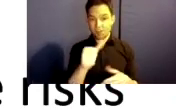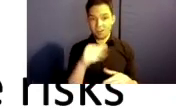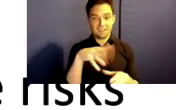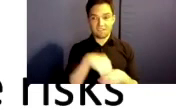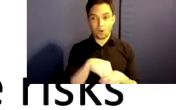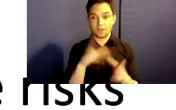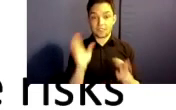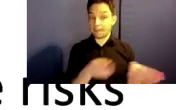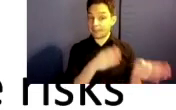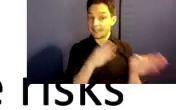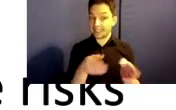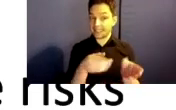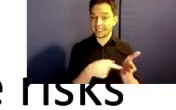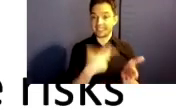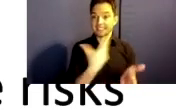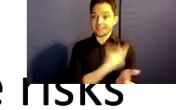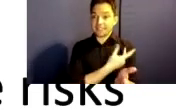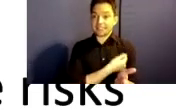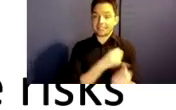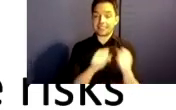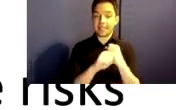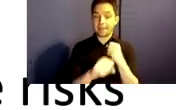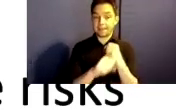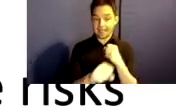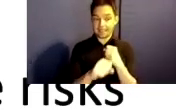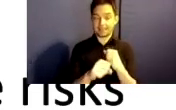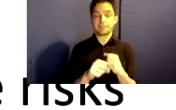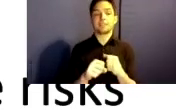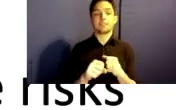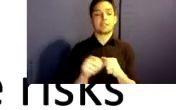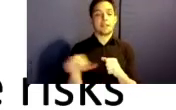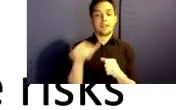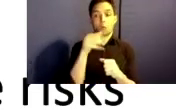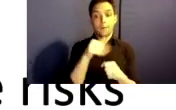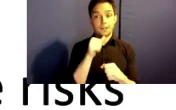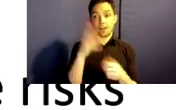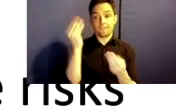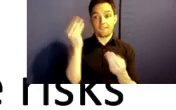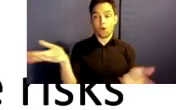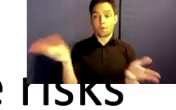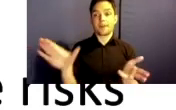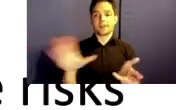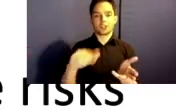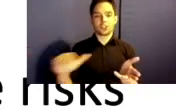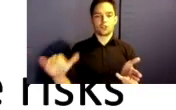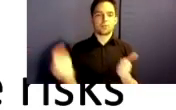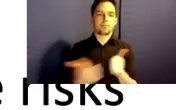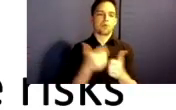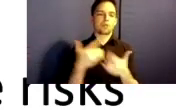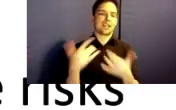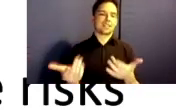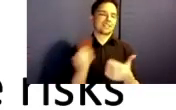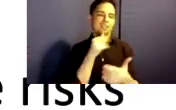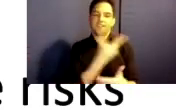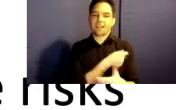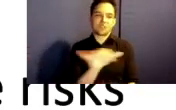planning of the vaccine campaign and are not informed, their children also are most likely to be not vaccinated. Now,